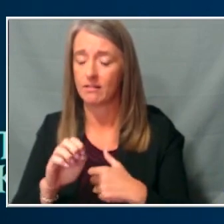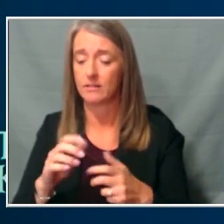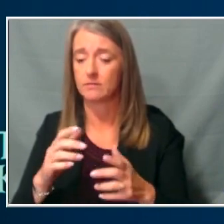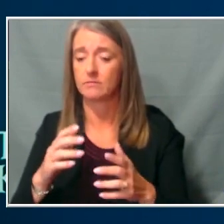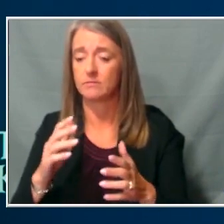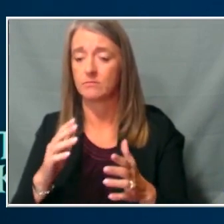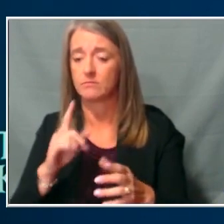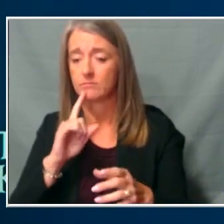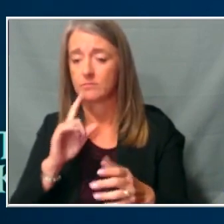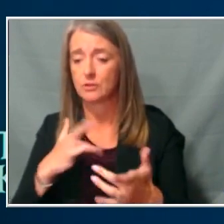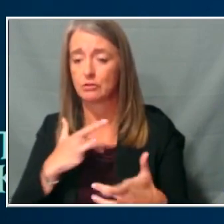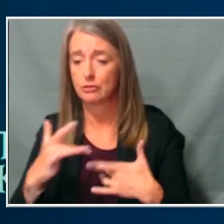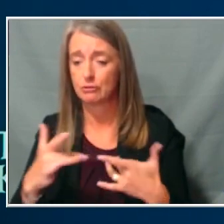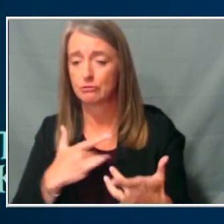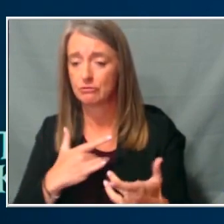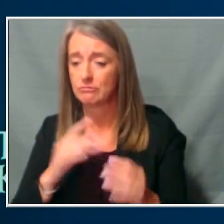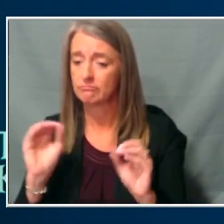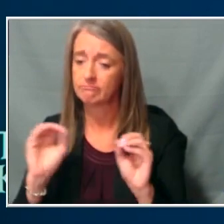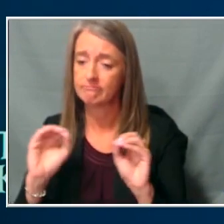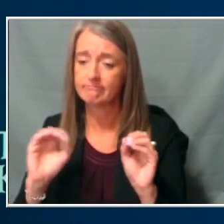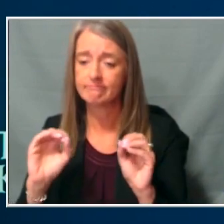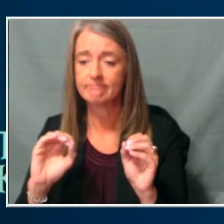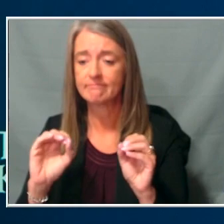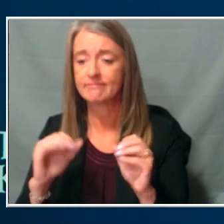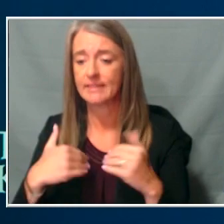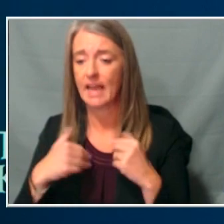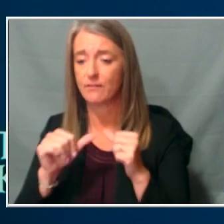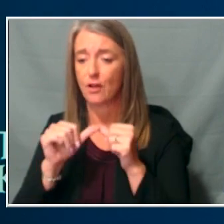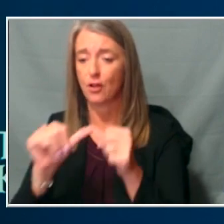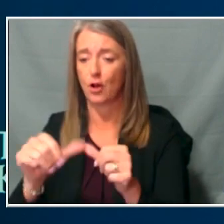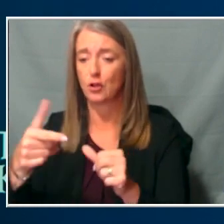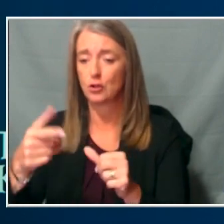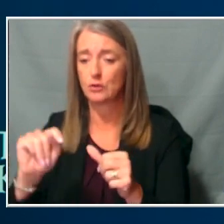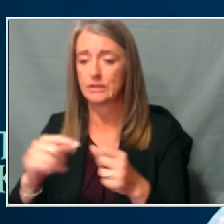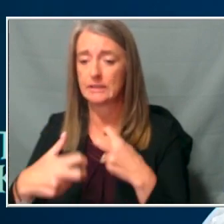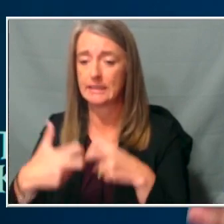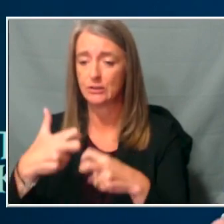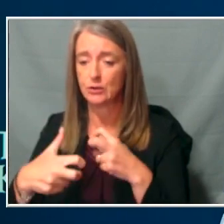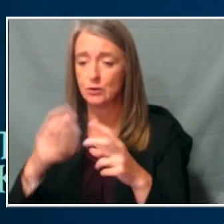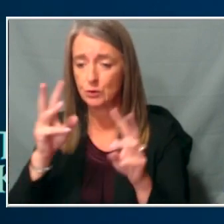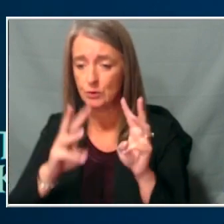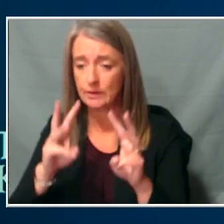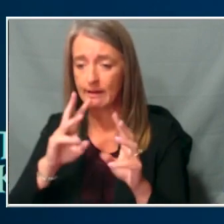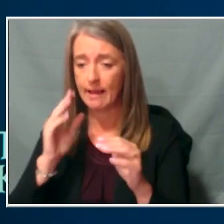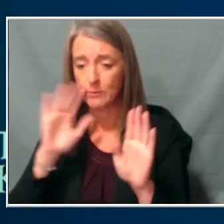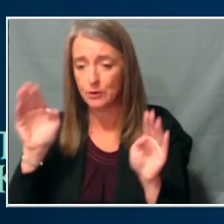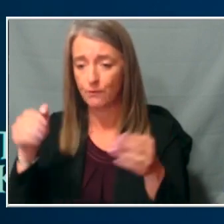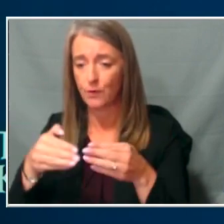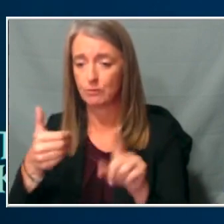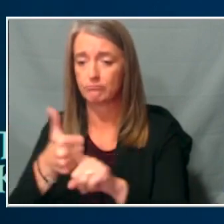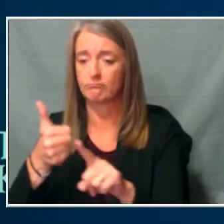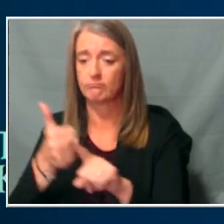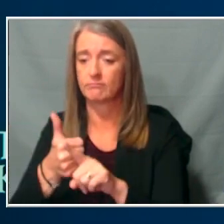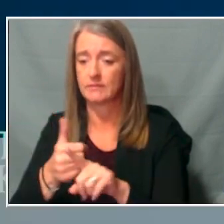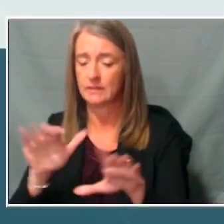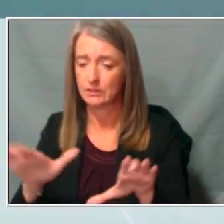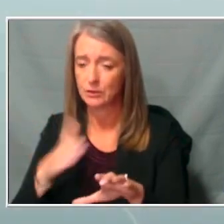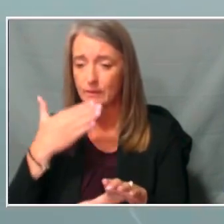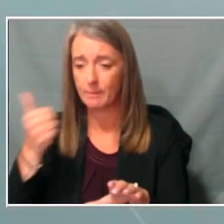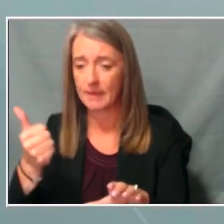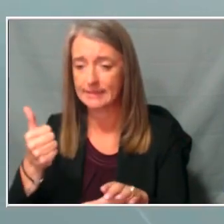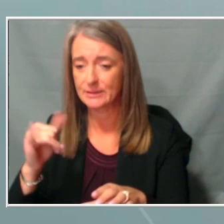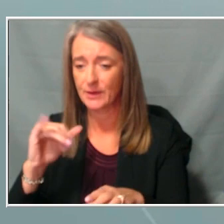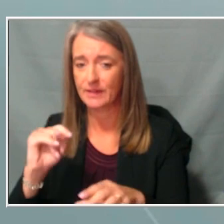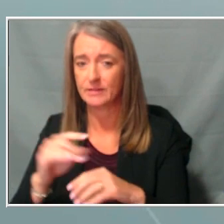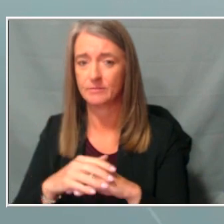whole concern that she's having, you know, that she has this long QT issue to worry about, and she was able to focus on herself, and she has done the best with this. I